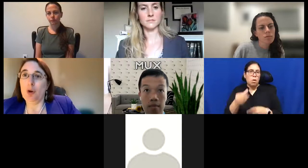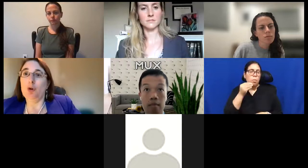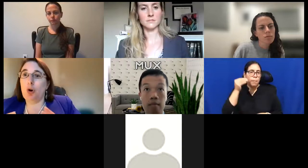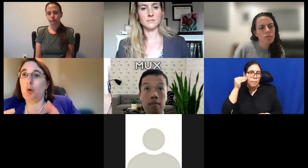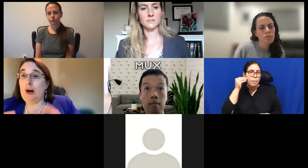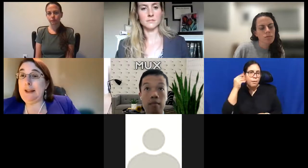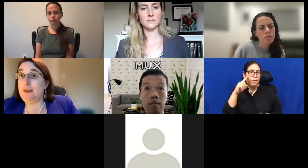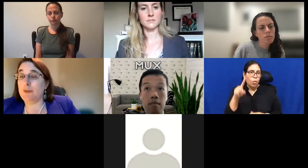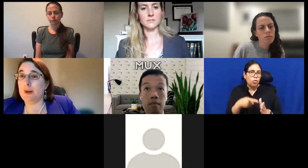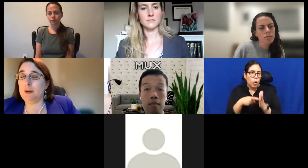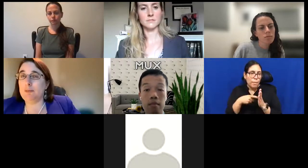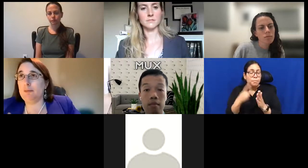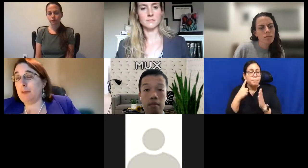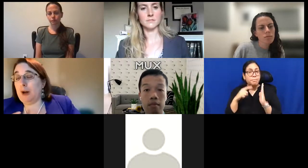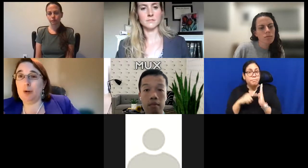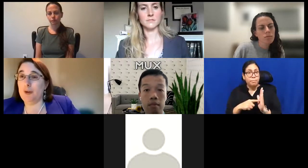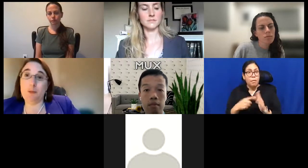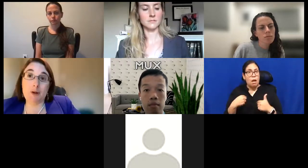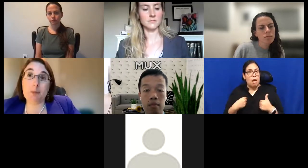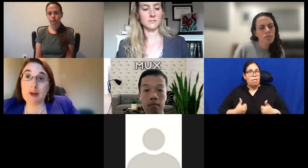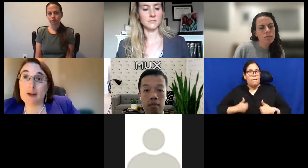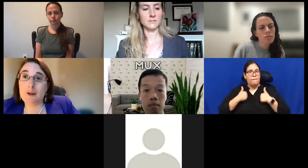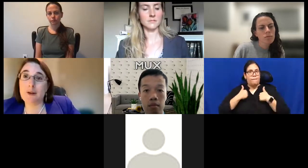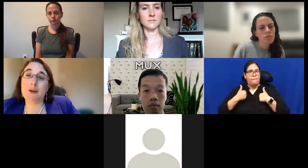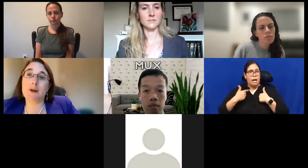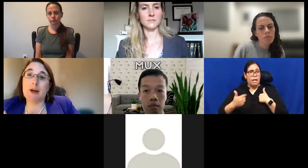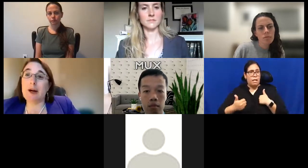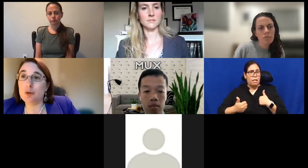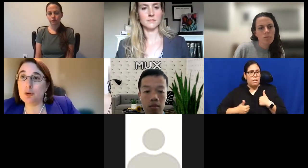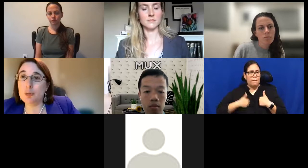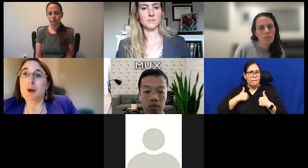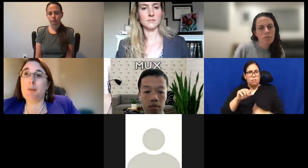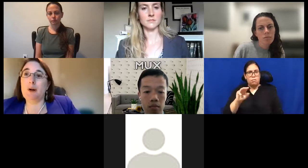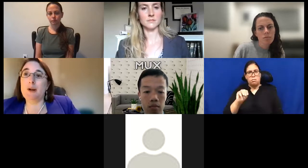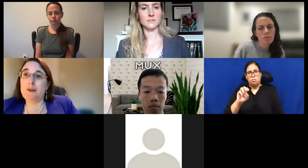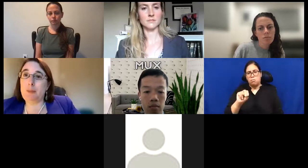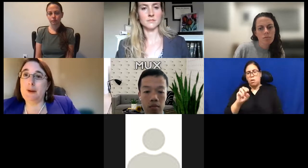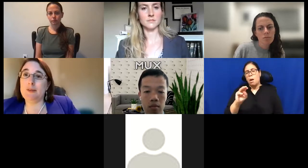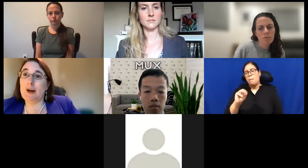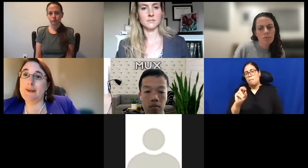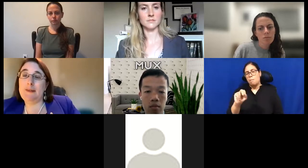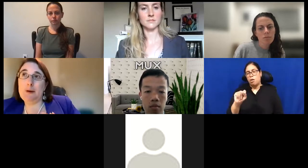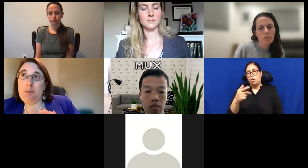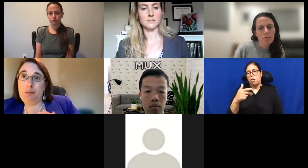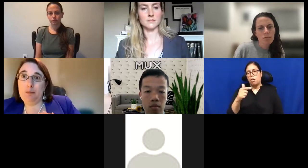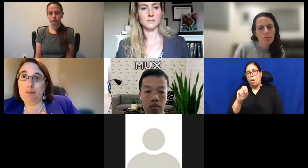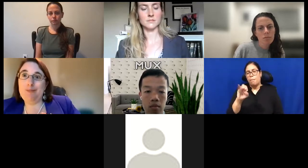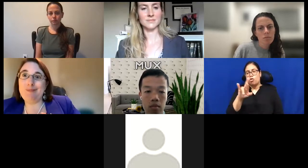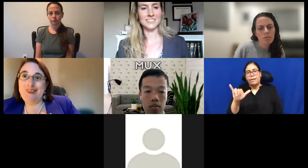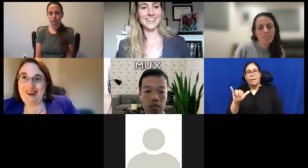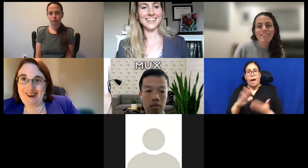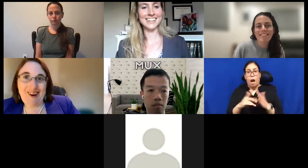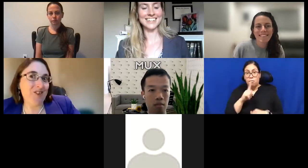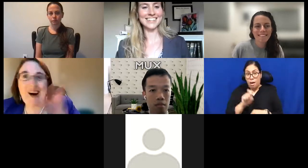requirements. So I live. I don't know if you live in Montgomery County like I do. but it's based on Yes, ma'am, I do.